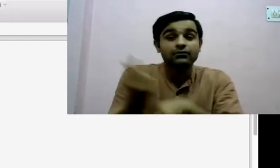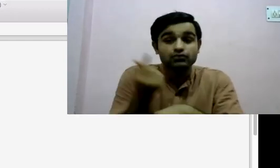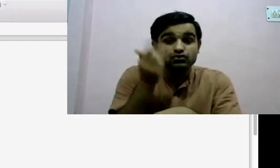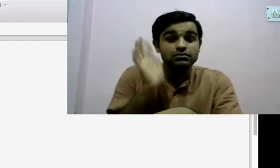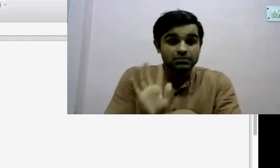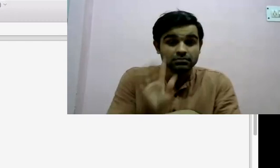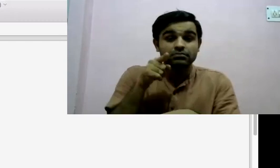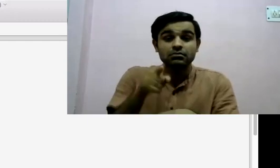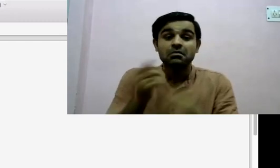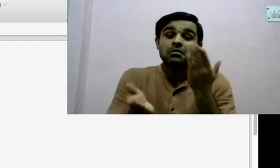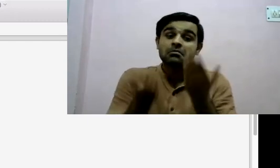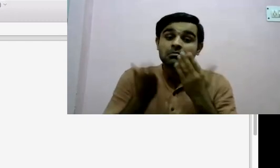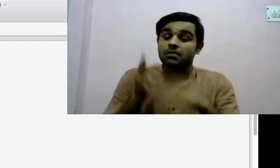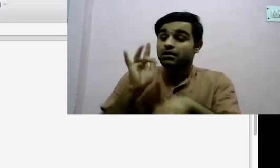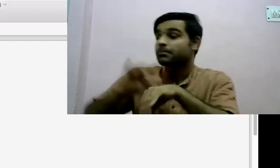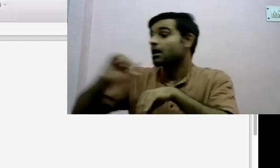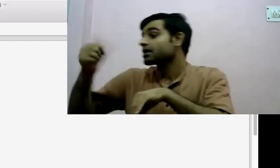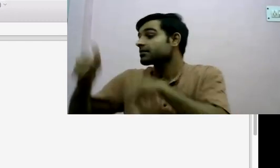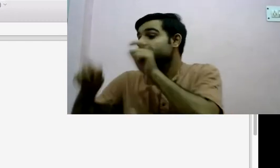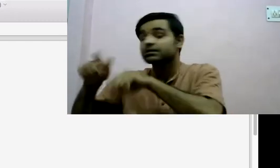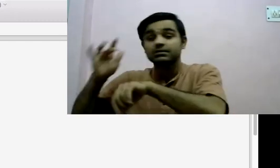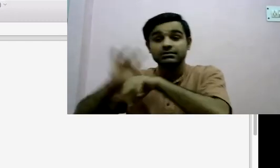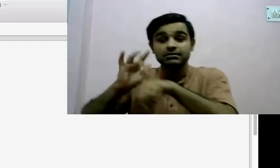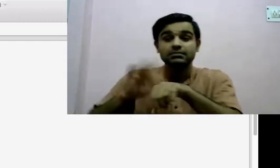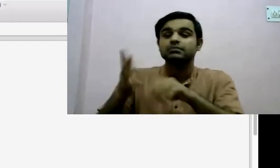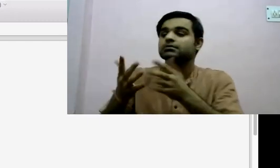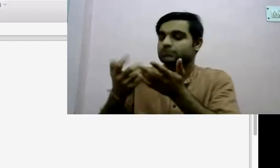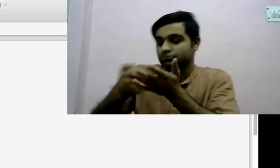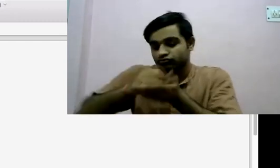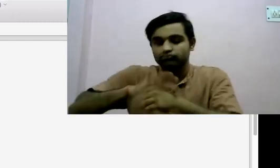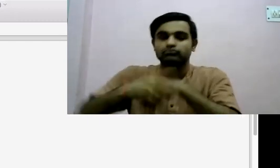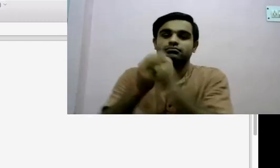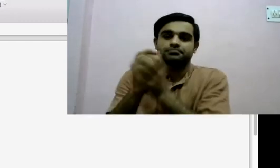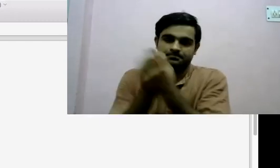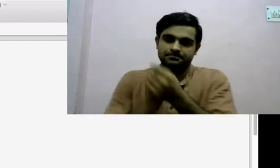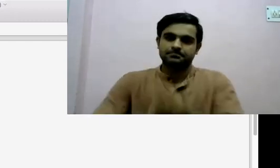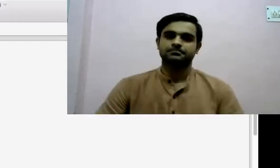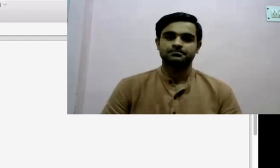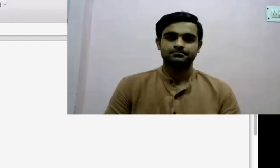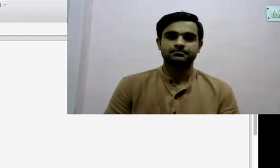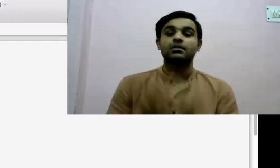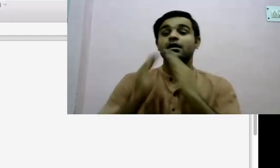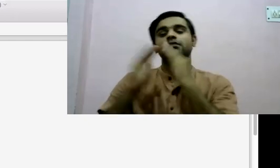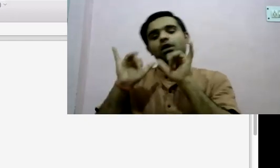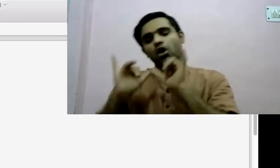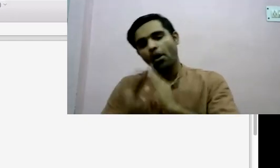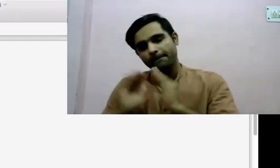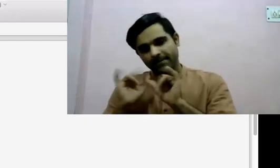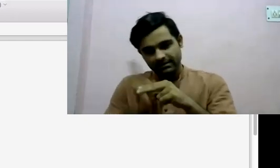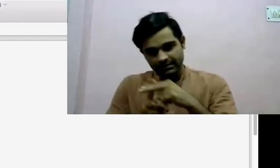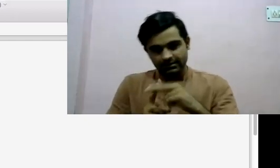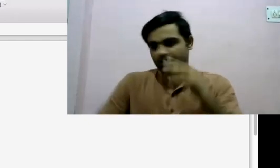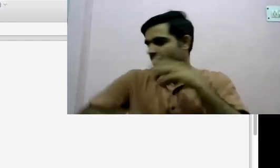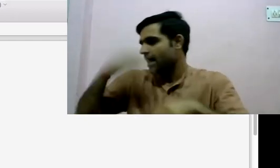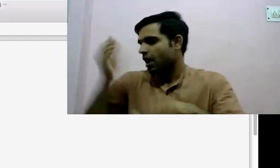that might have been touched by others with sanitizer. Stay home. Don't go